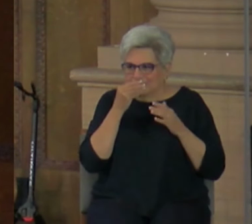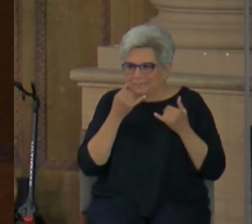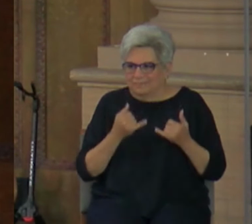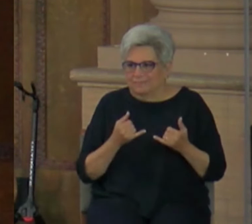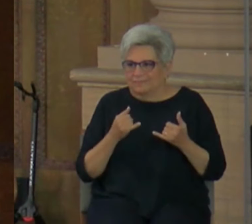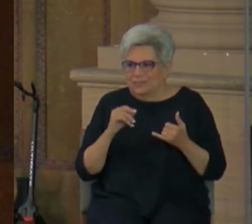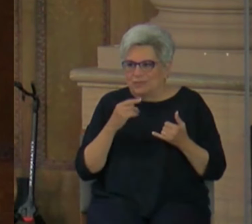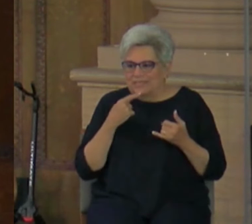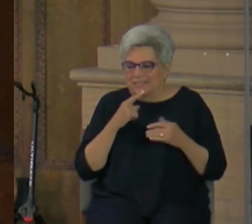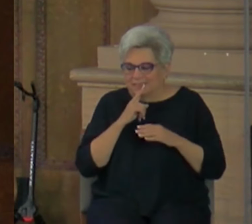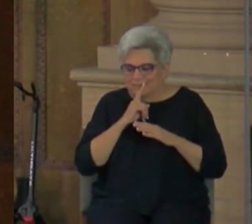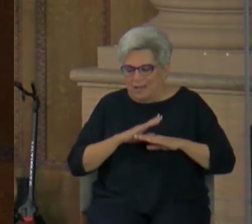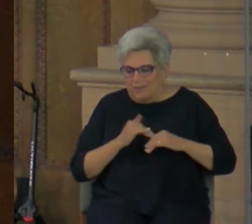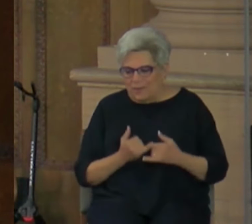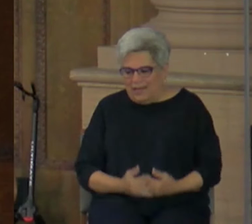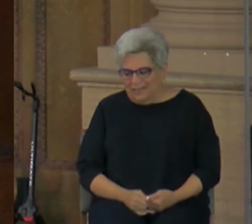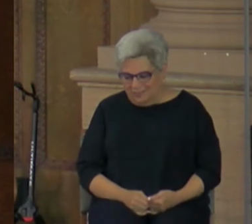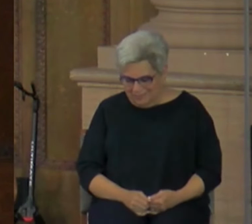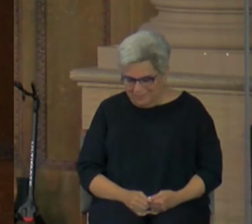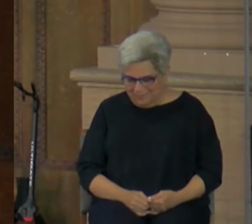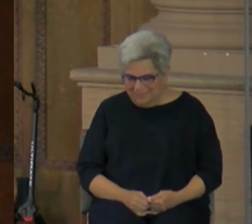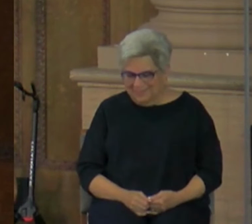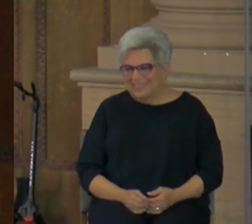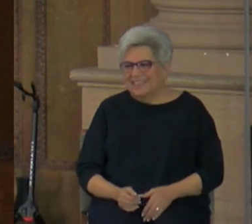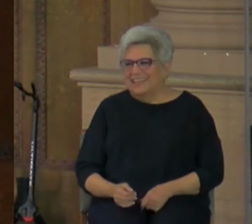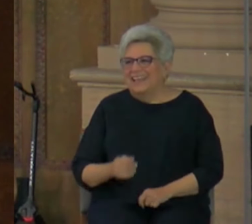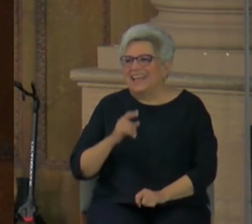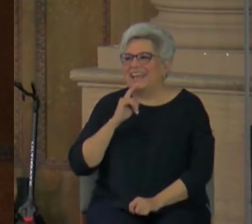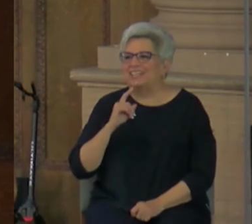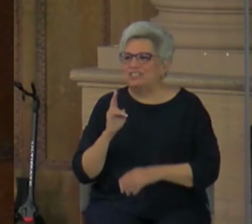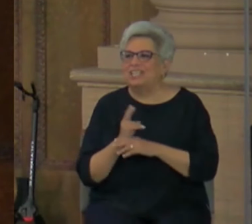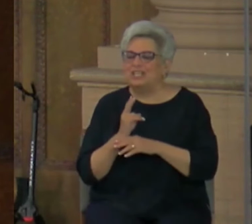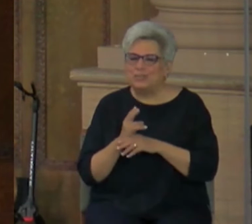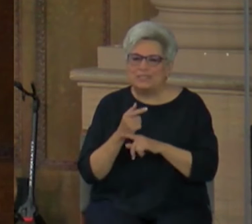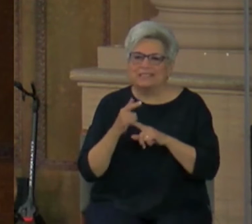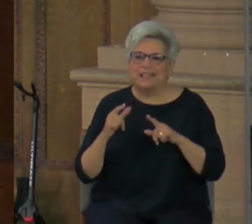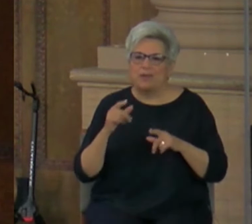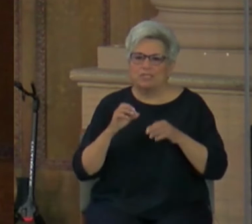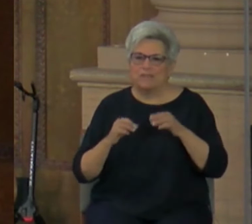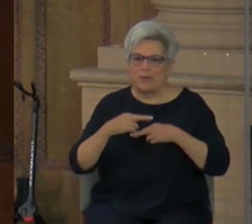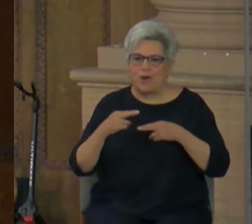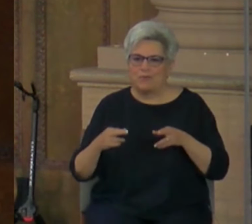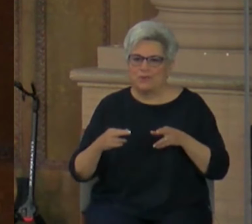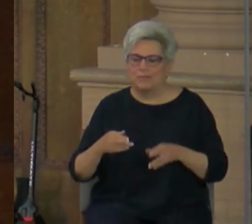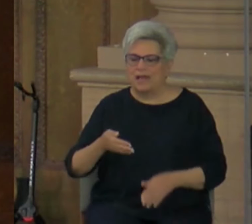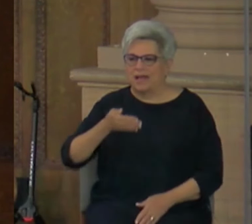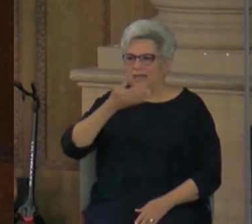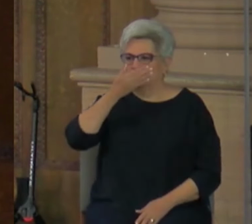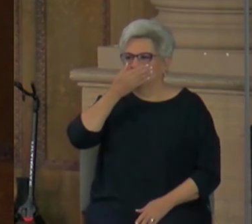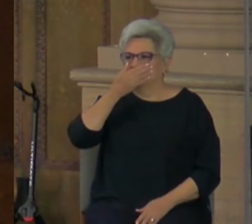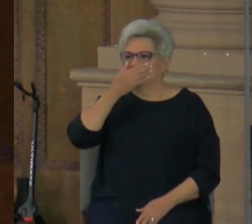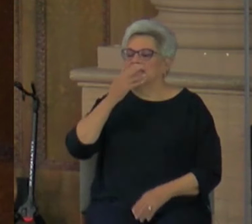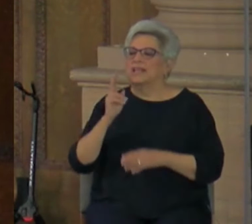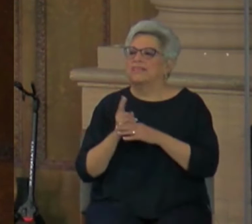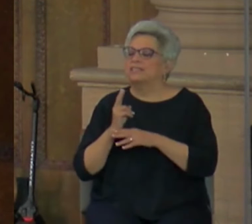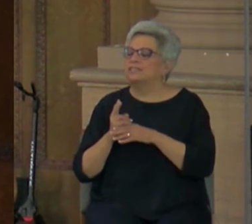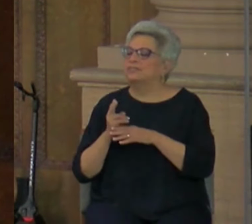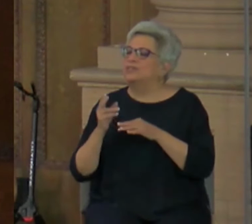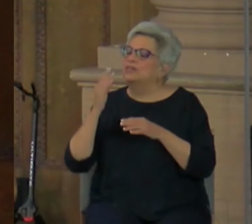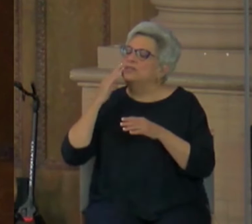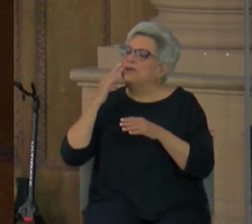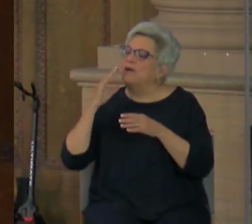So Job says, "I'll be quiet now." And he actually uses courtroom language here, this "I lay my hand over my mouth." This is used to describe the moment